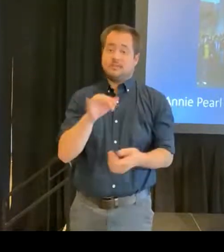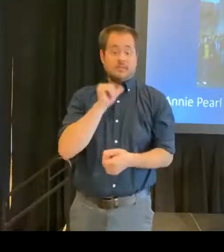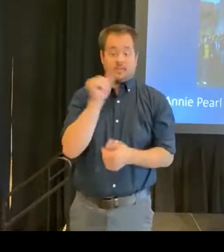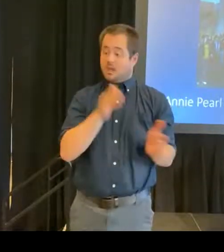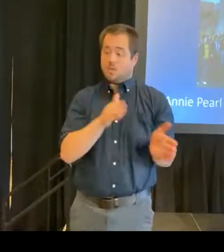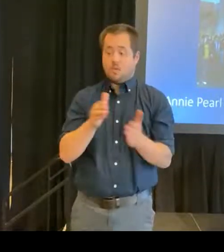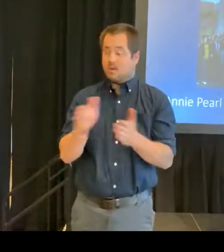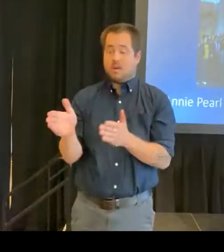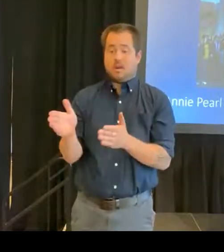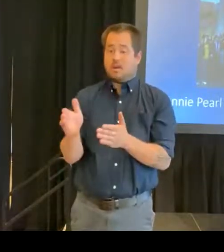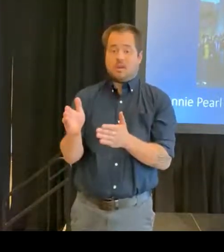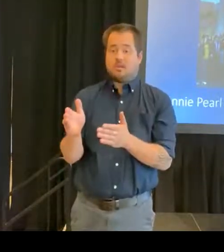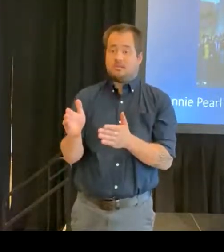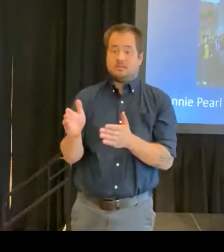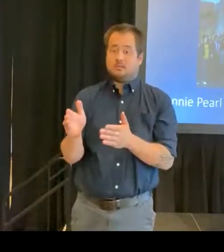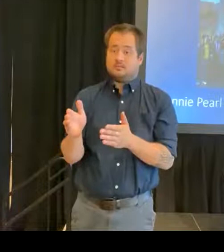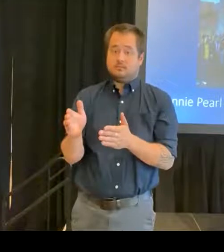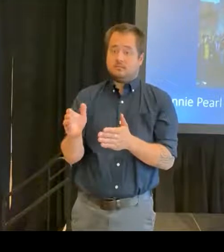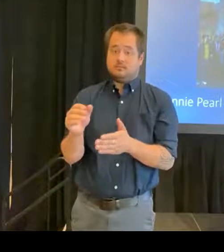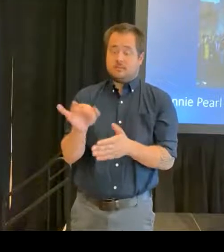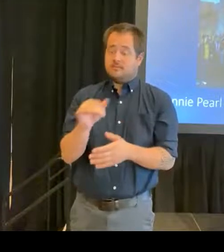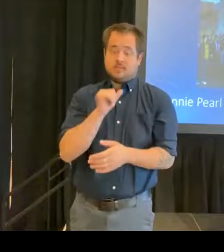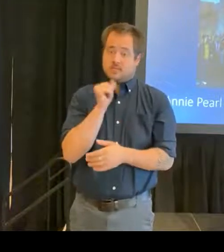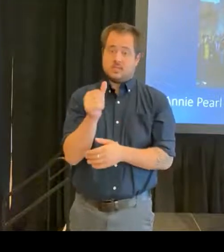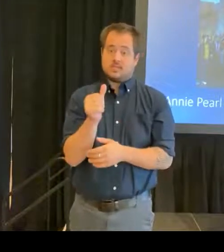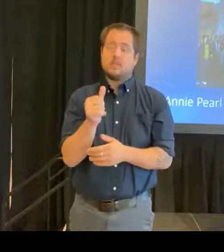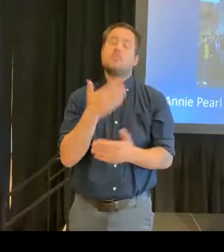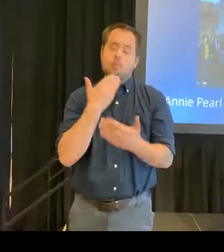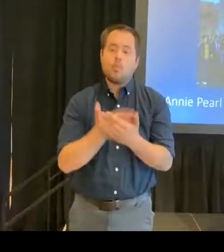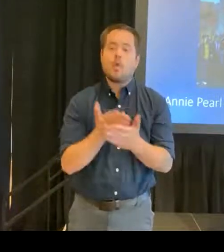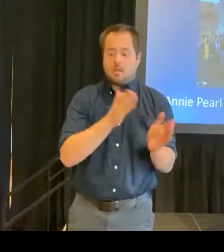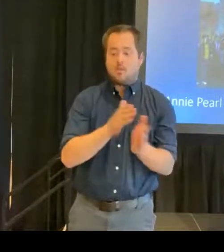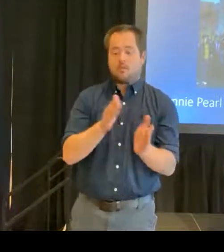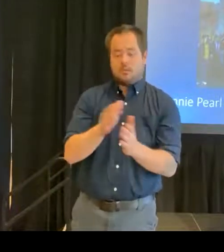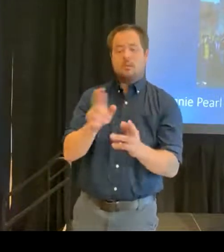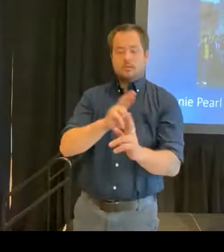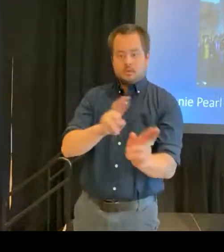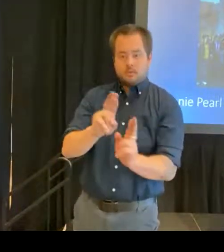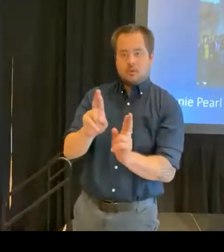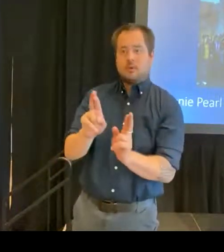organized. It's not well organized.